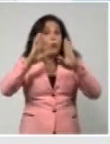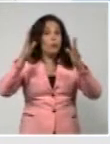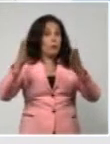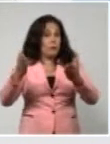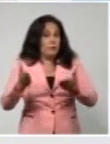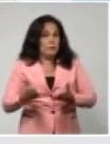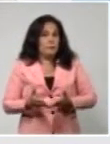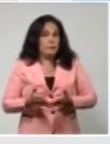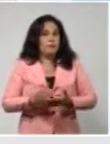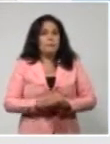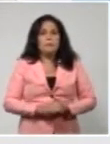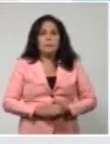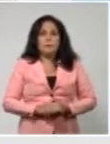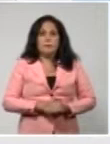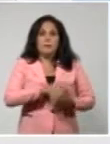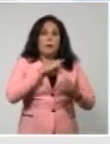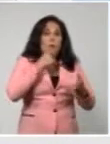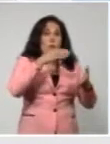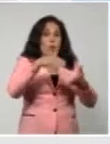14,267,093. With